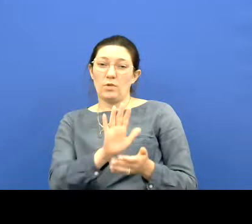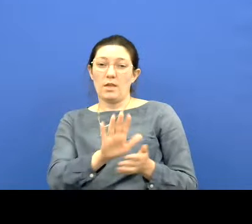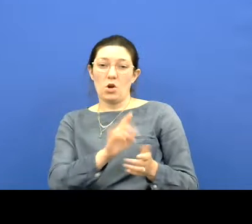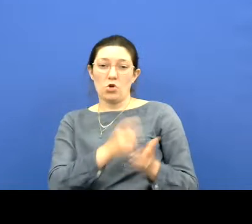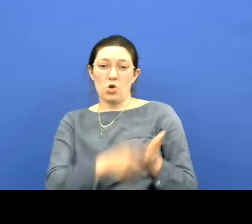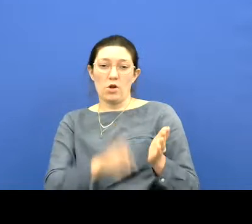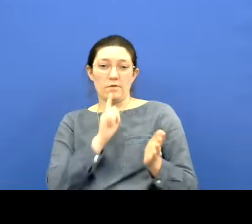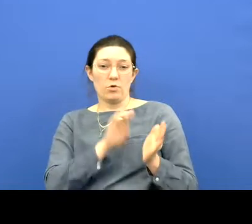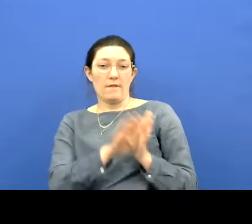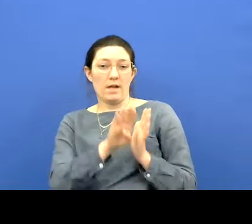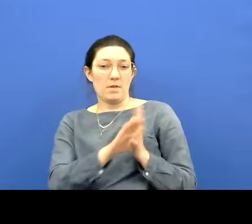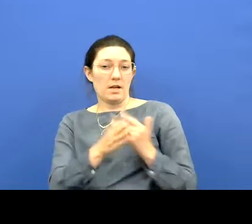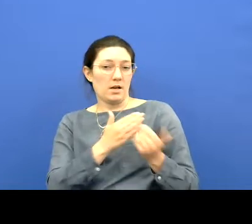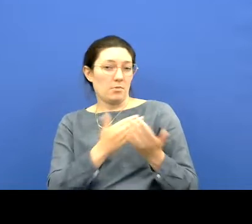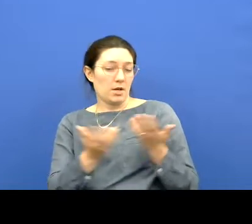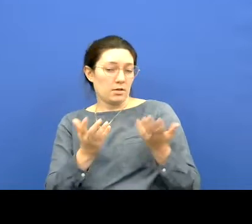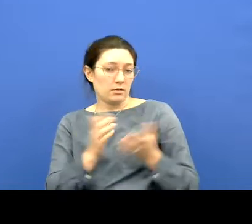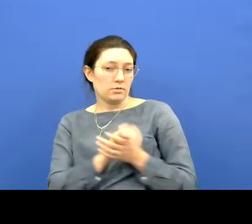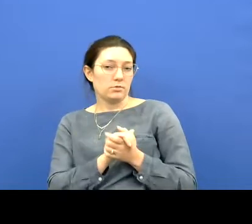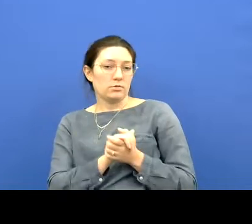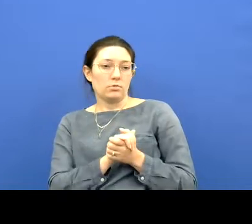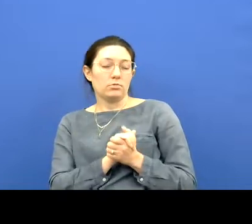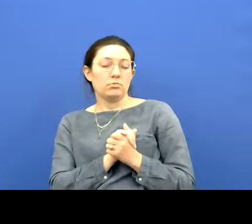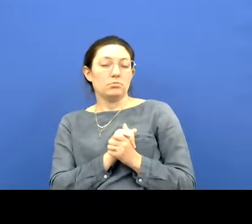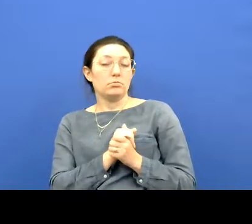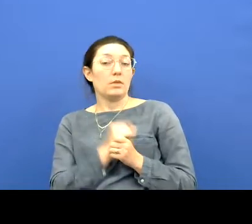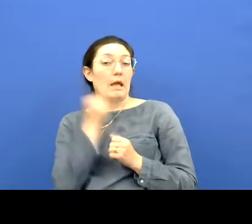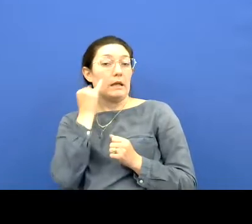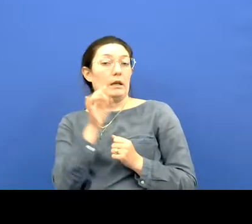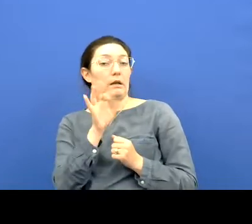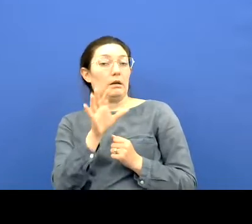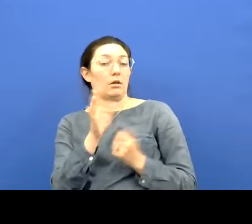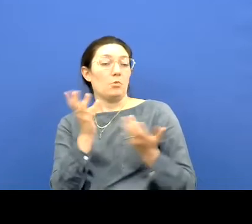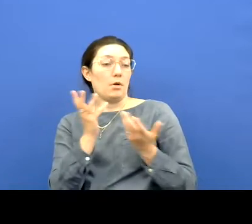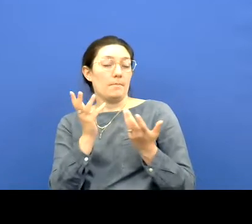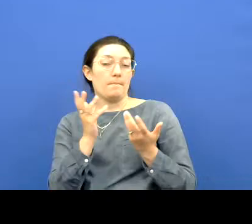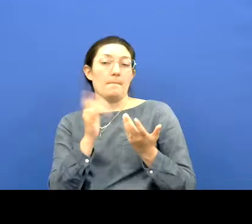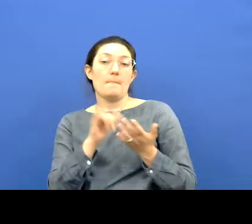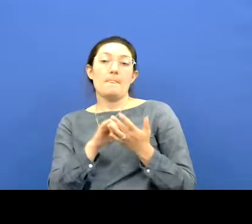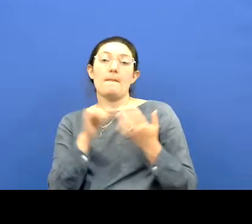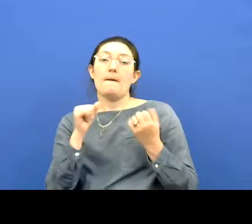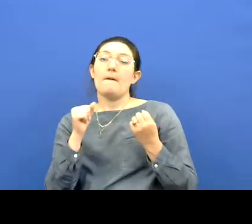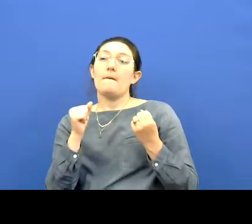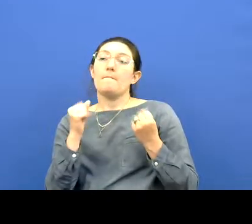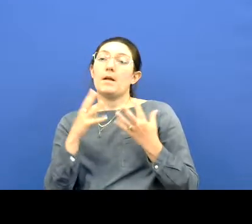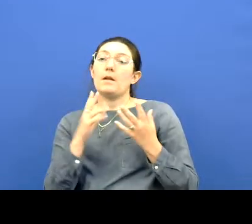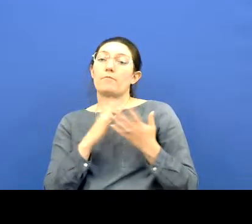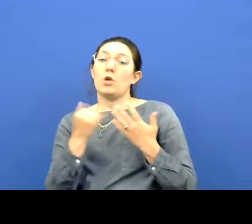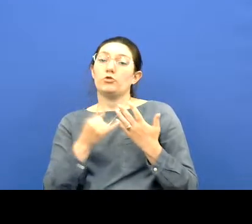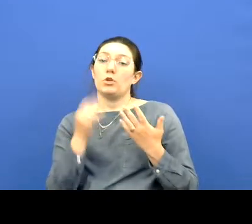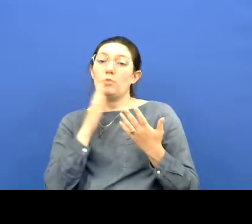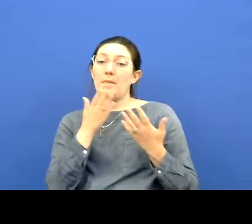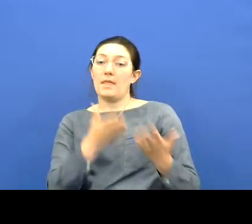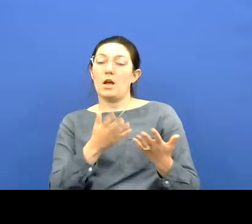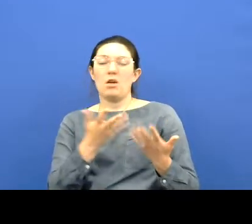the land there. But the idea is a number of the projects that we're going to go in there have fallen